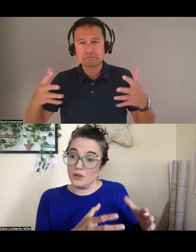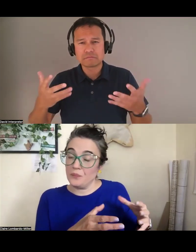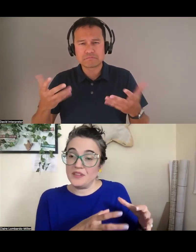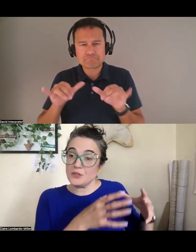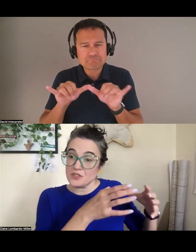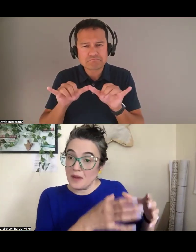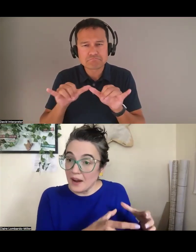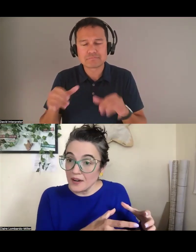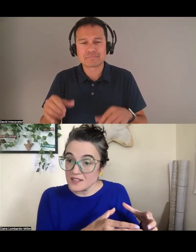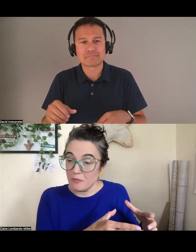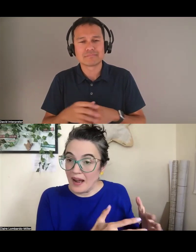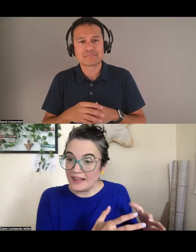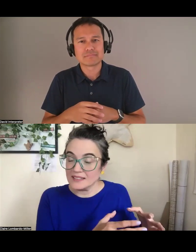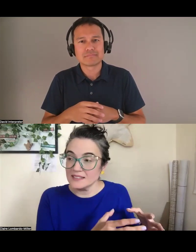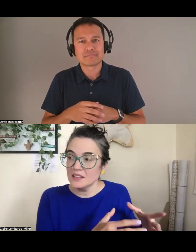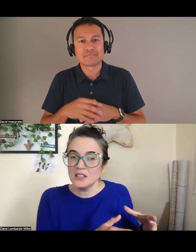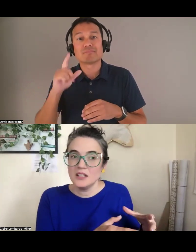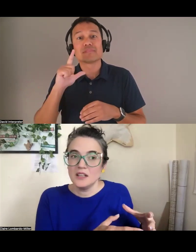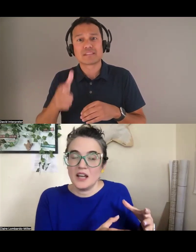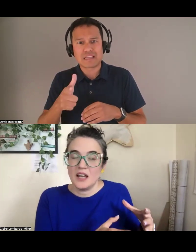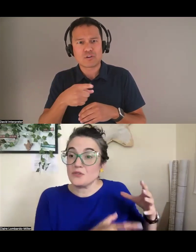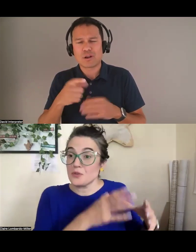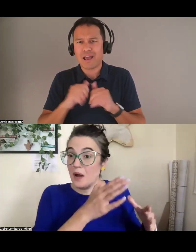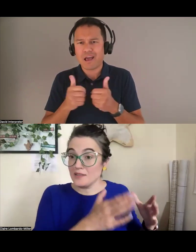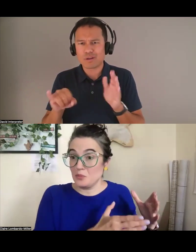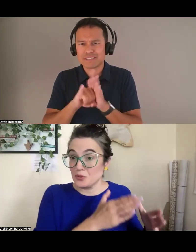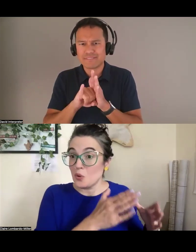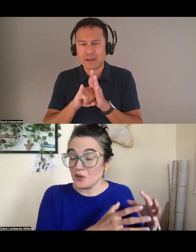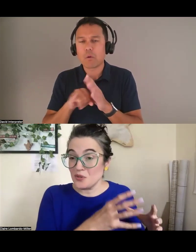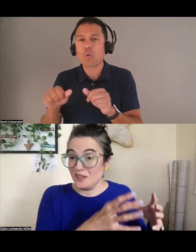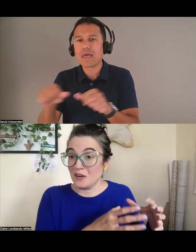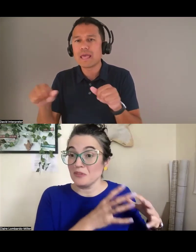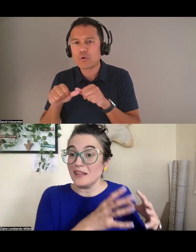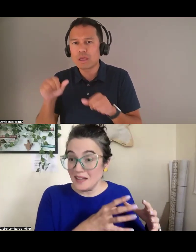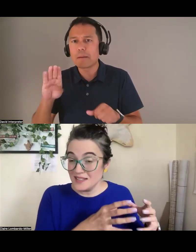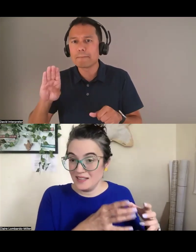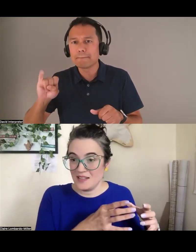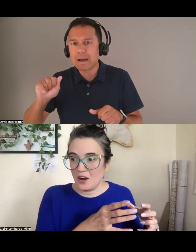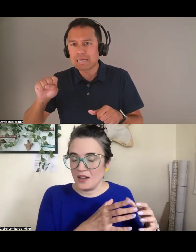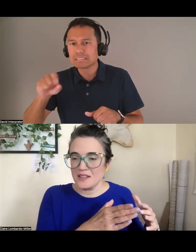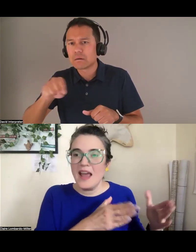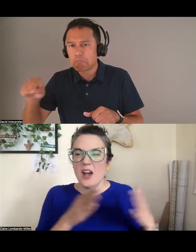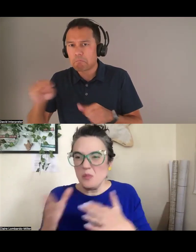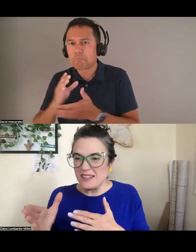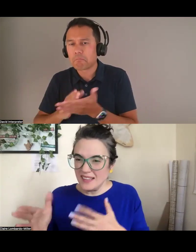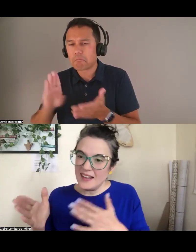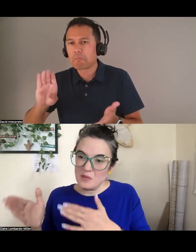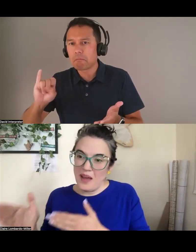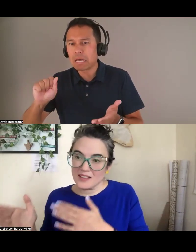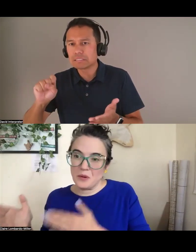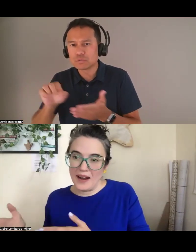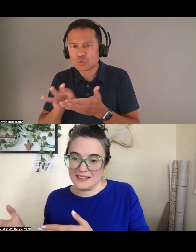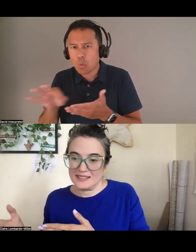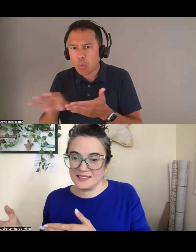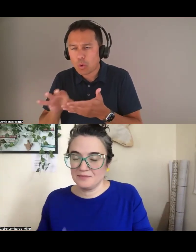okay, well, these are some areas of bias and these are some possible scores you could get related to these areas. How might they then